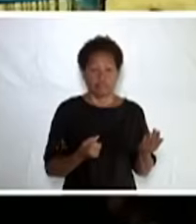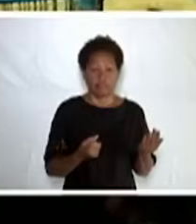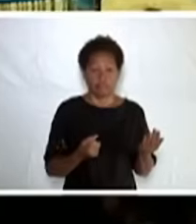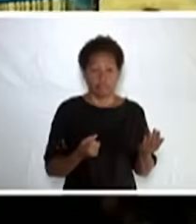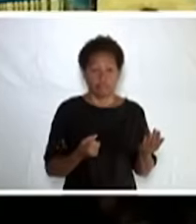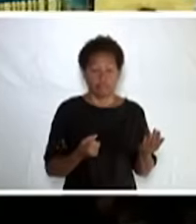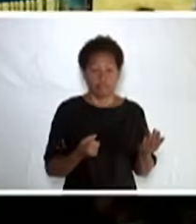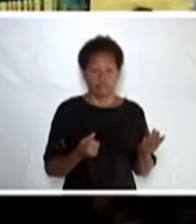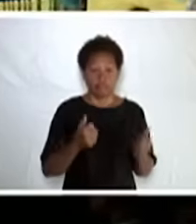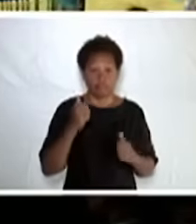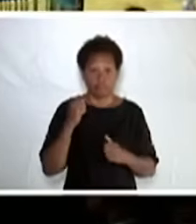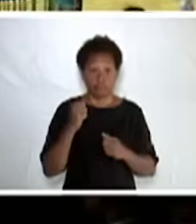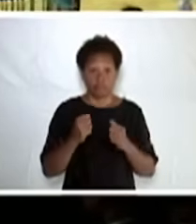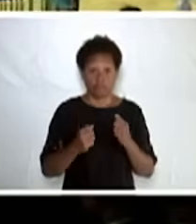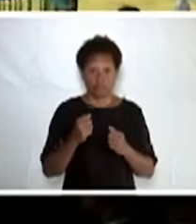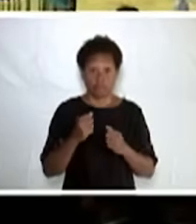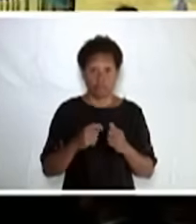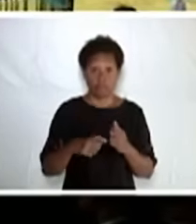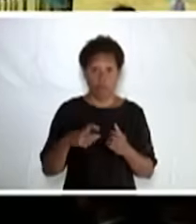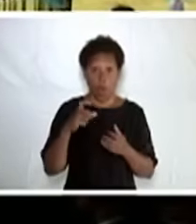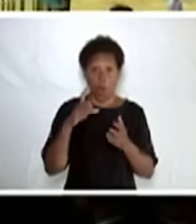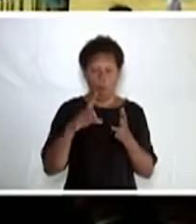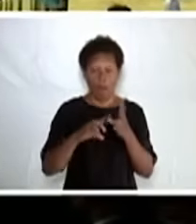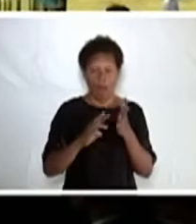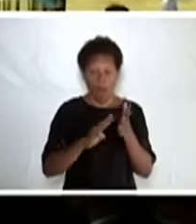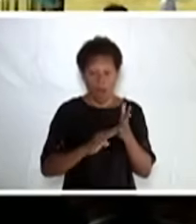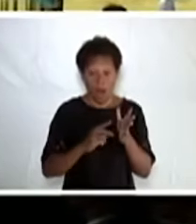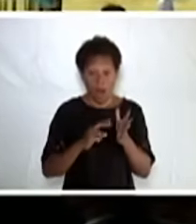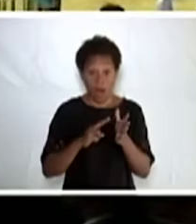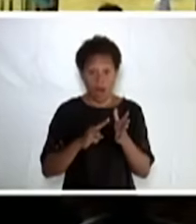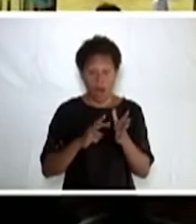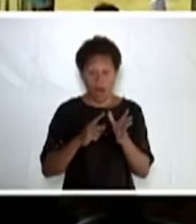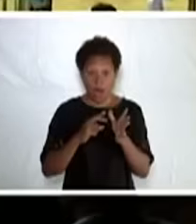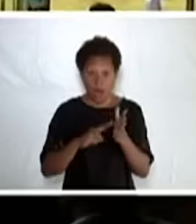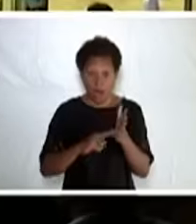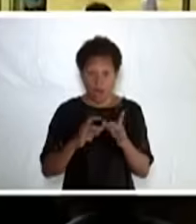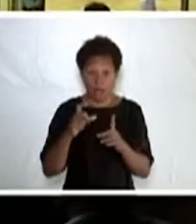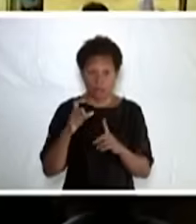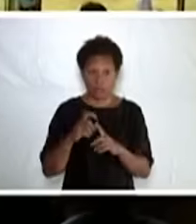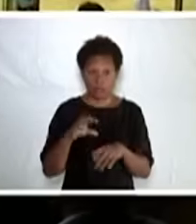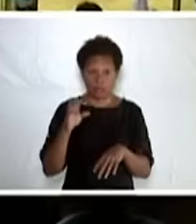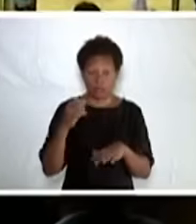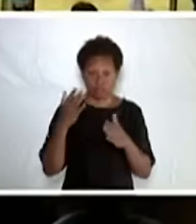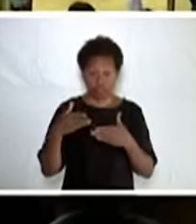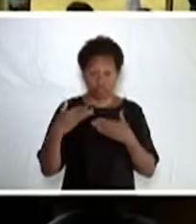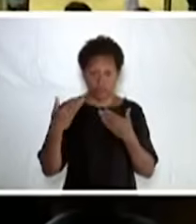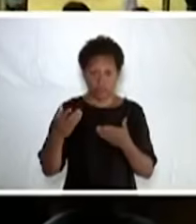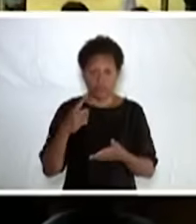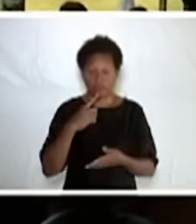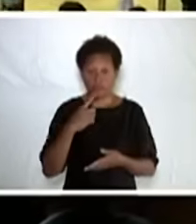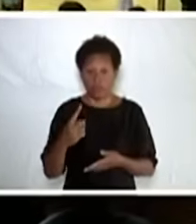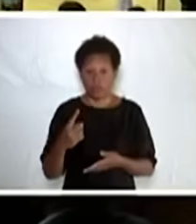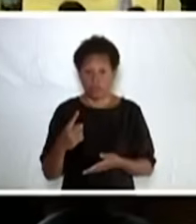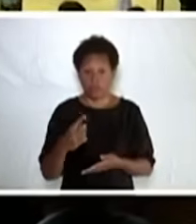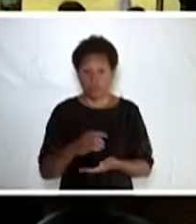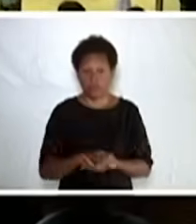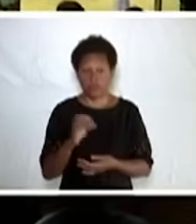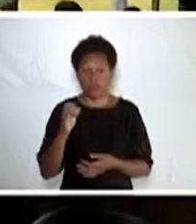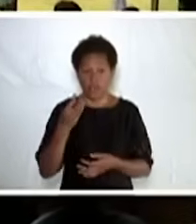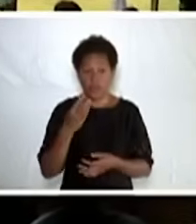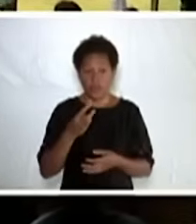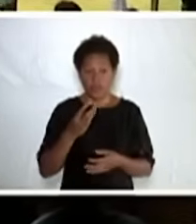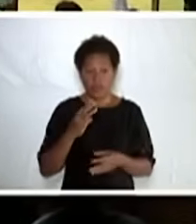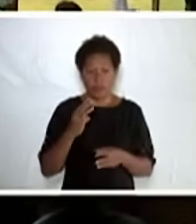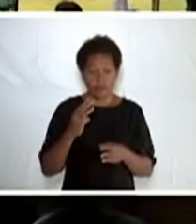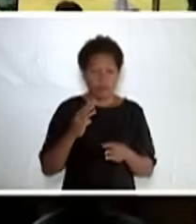parade, then the command advance in review order will be given. The advance in review order is a command in military and cadet